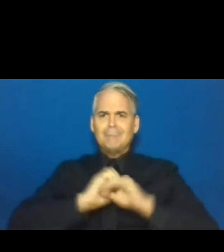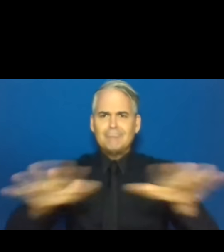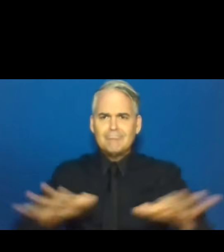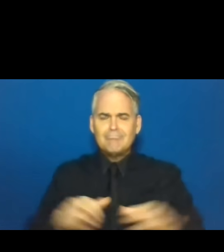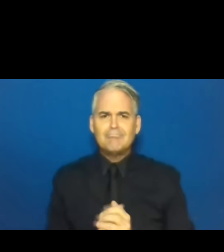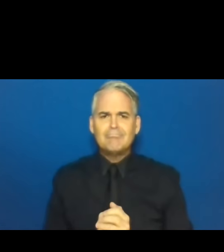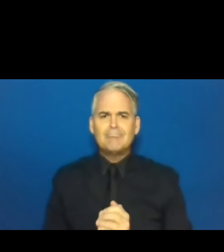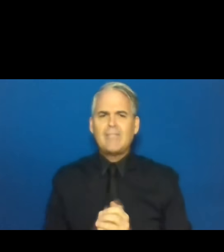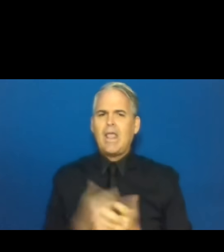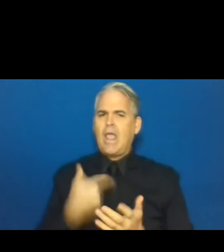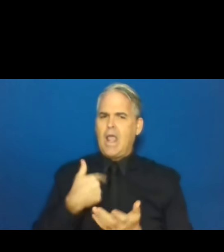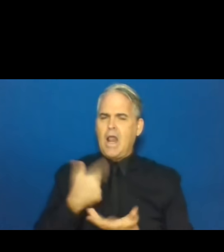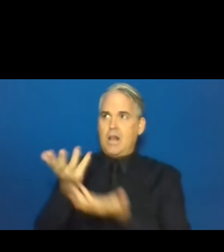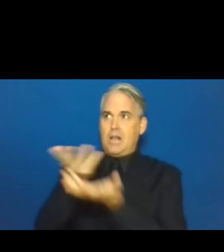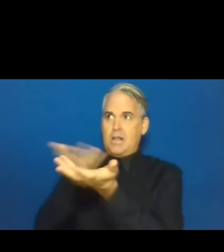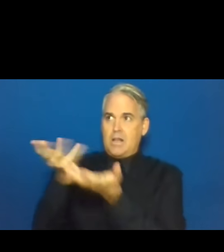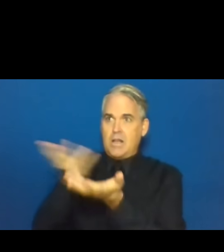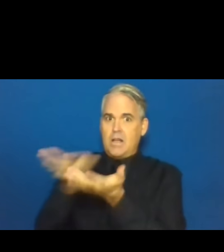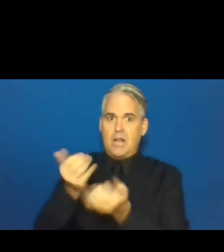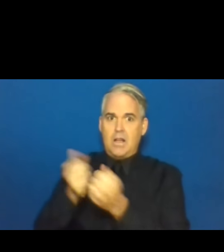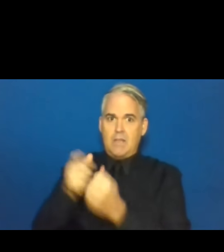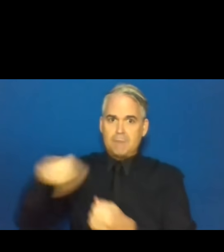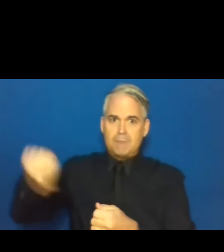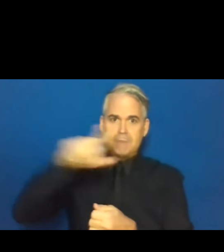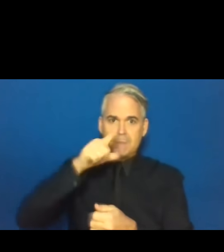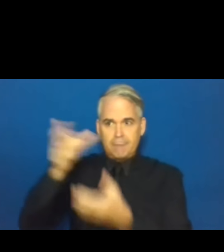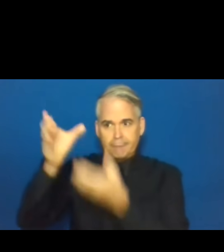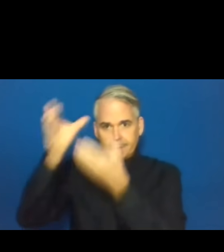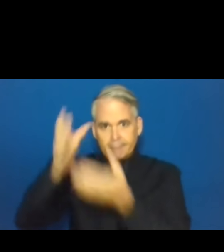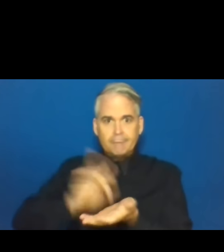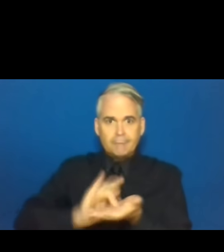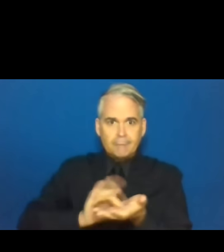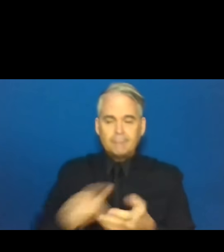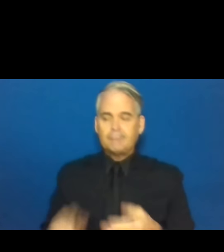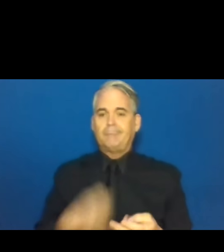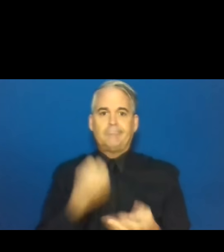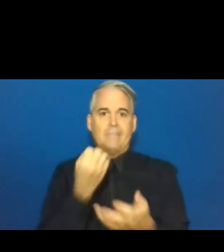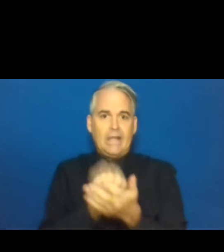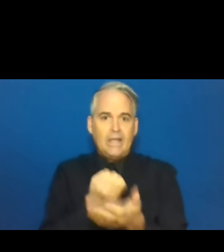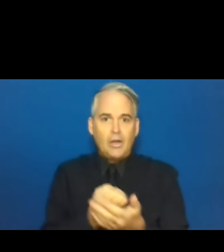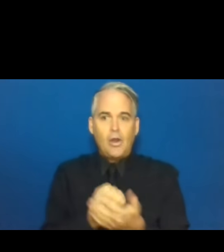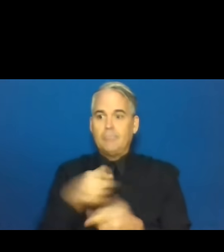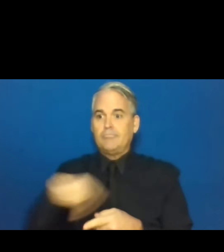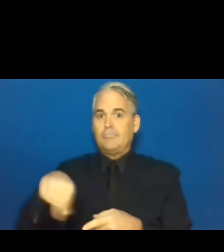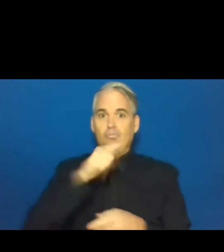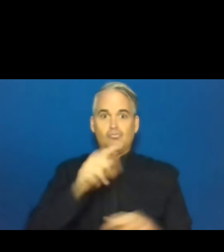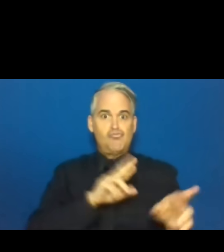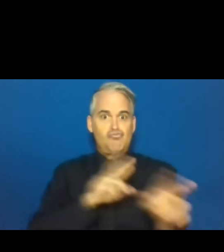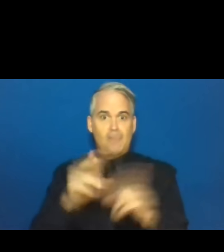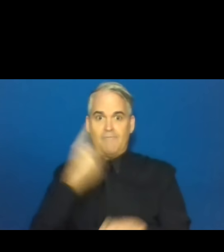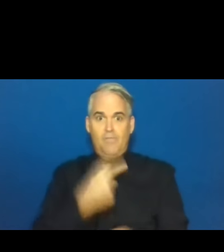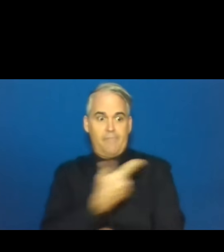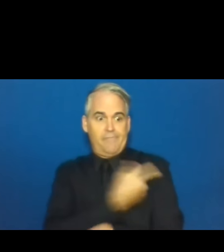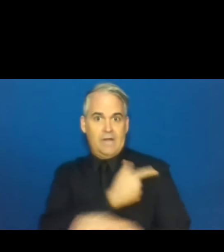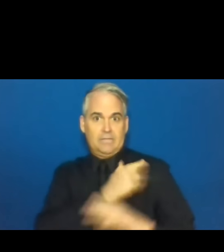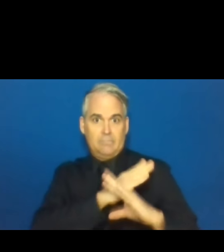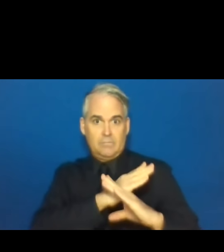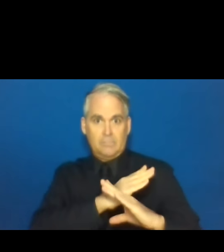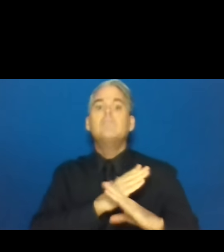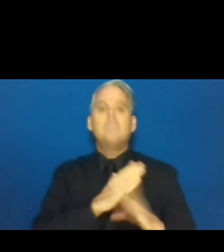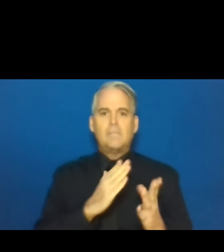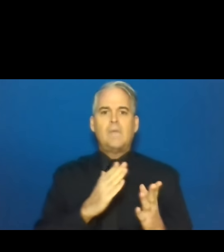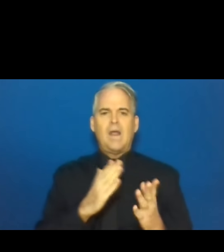health professionals, economic experts, our vaccination preparation team, and many others to assist our current